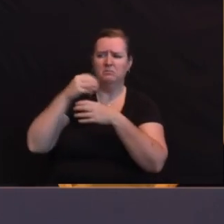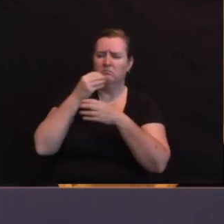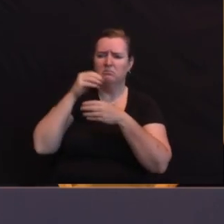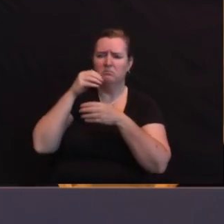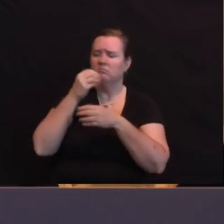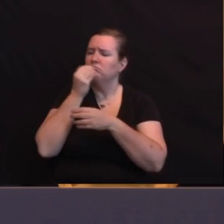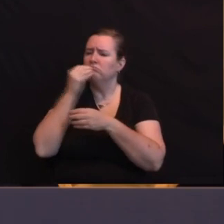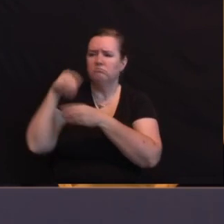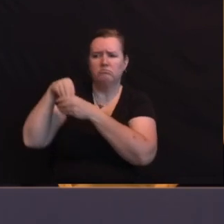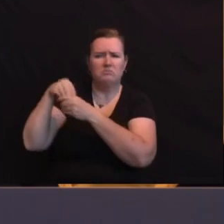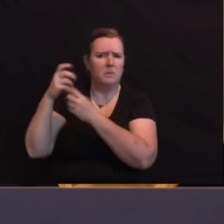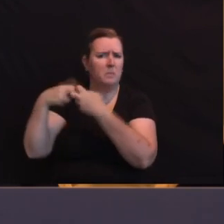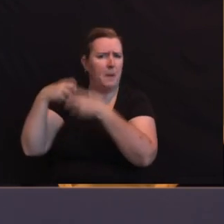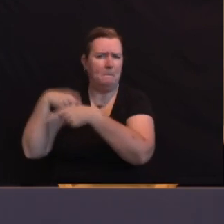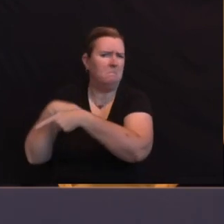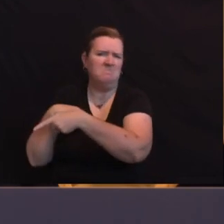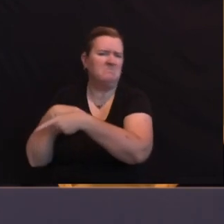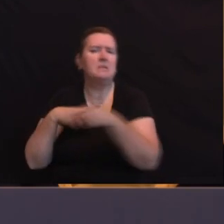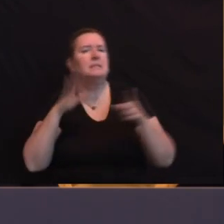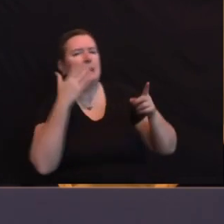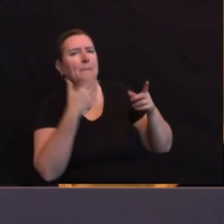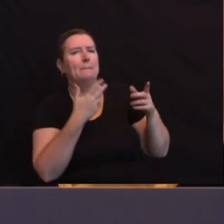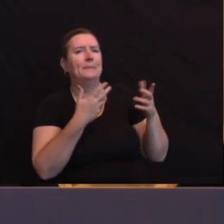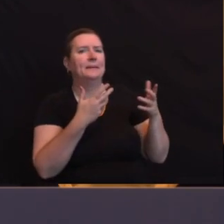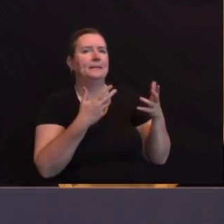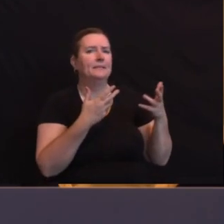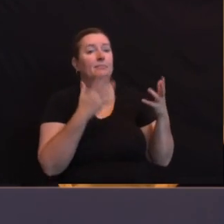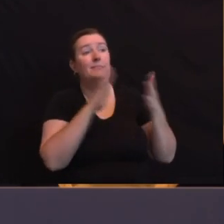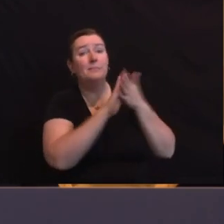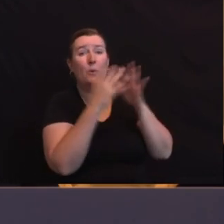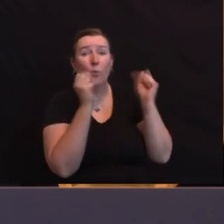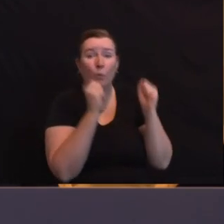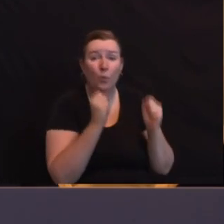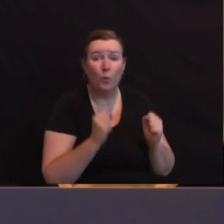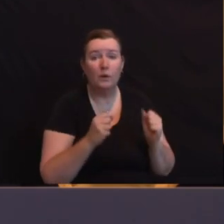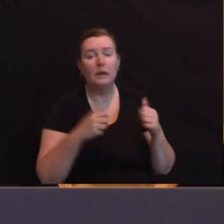is going against us. I don't even know what to say to the comment